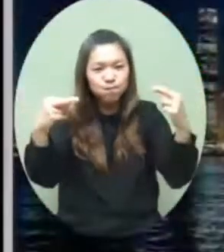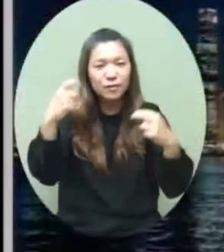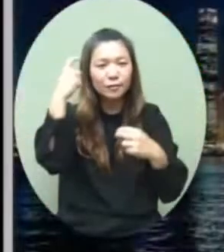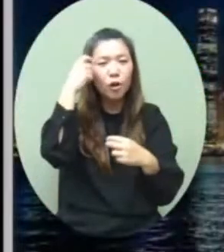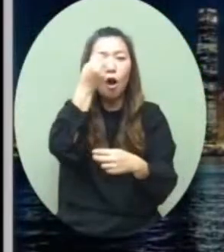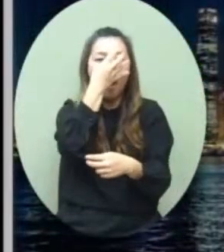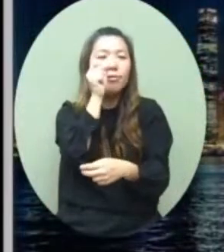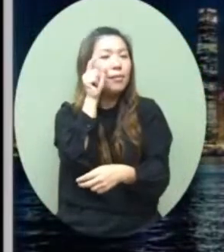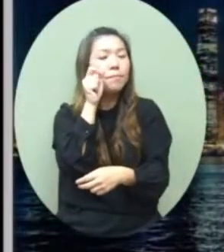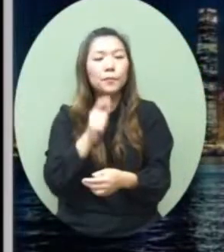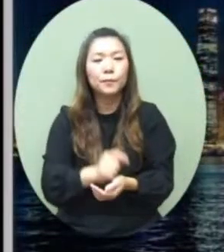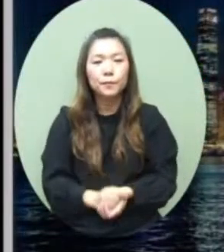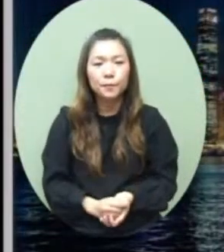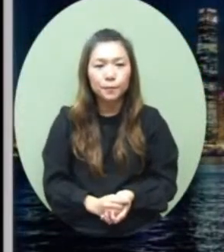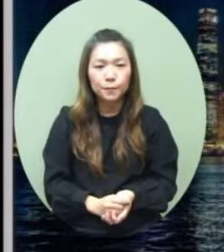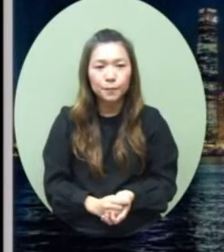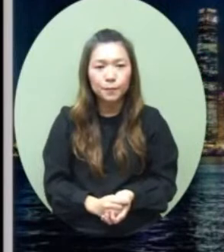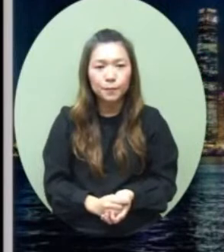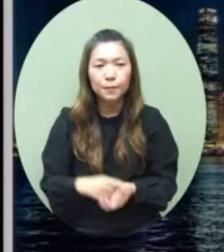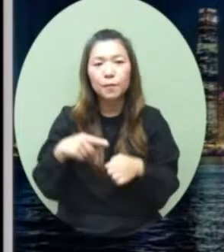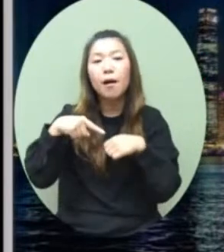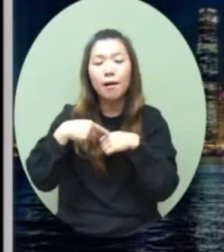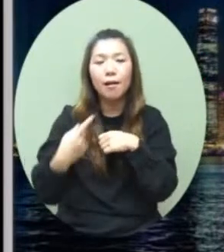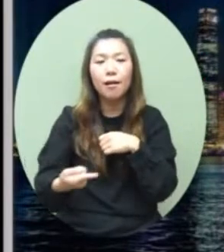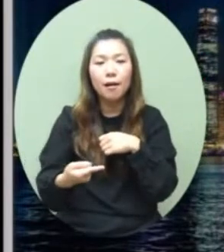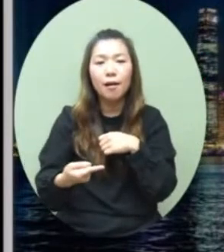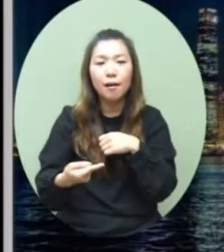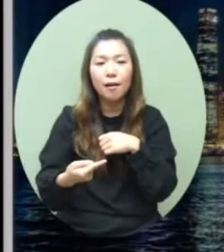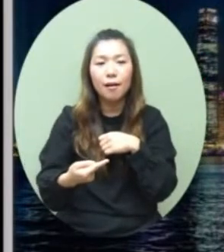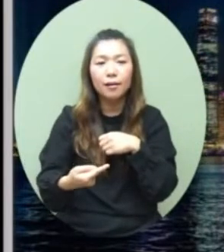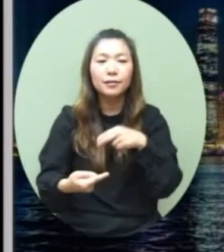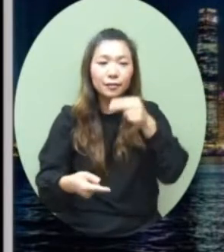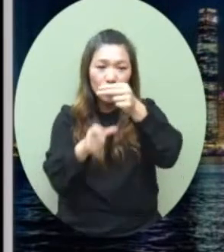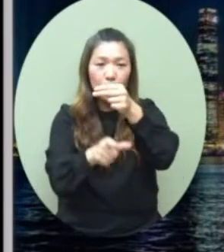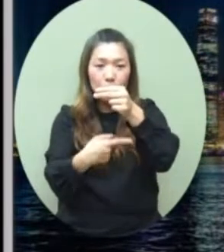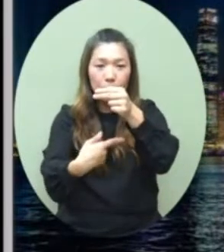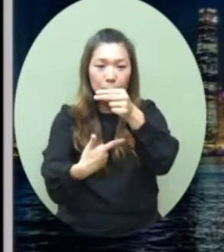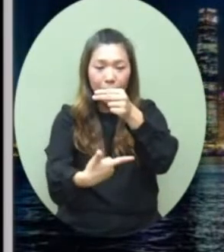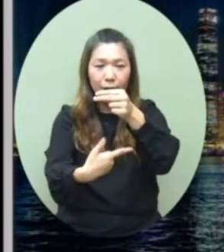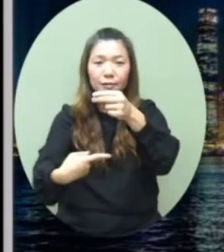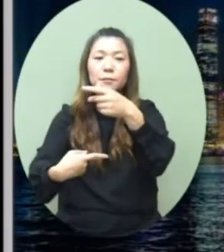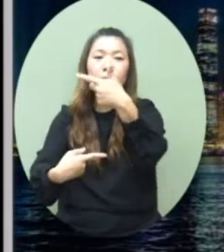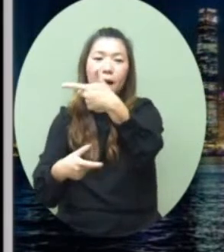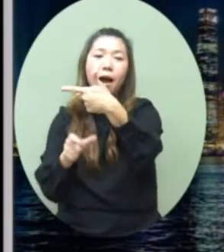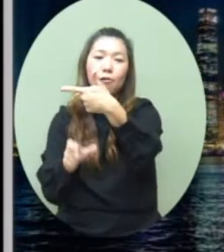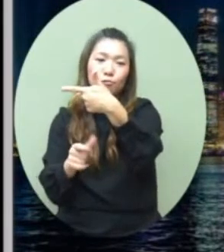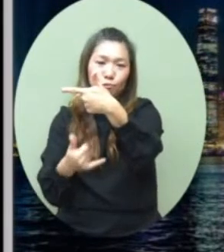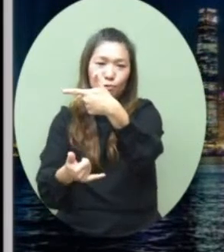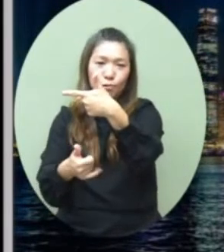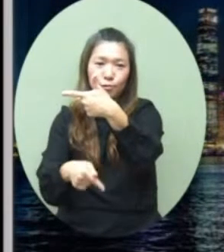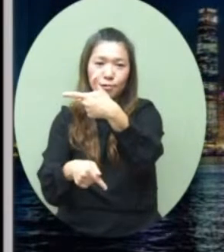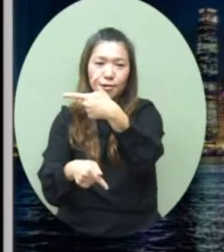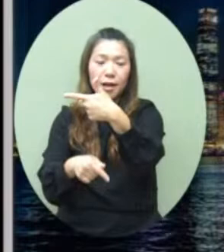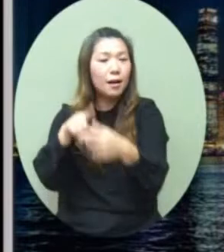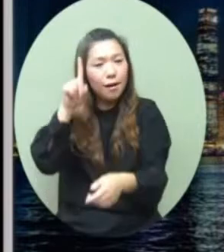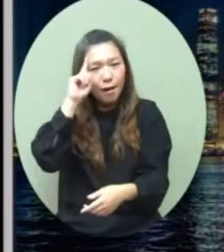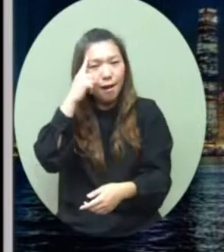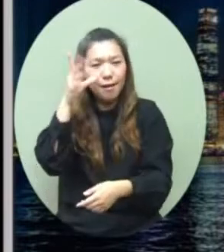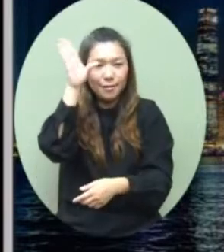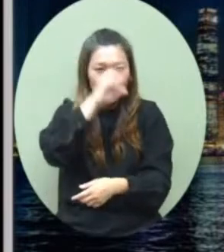Citizens can actually share these clips on online social media platform to showcase our charm.